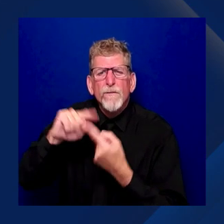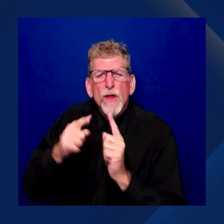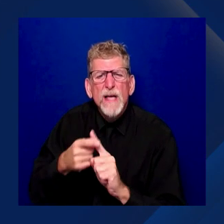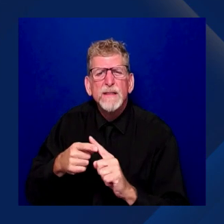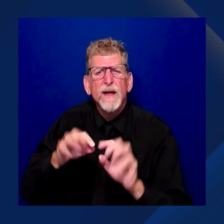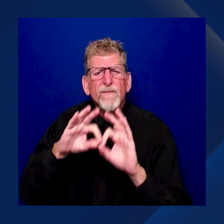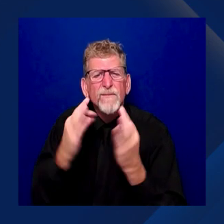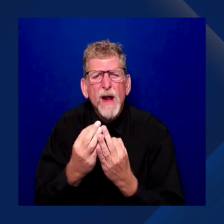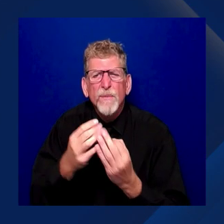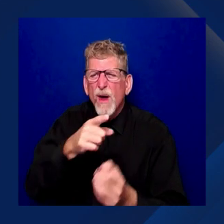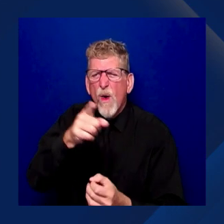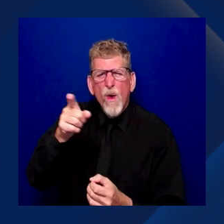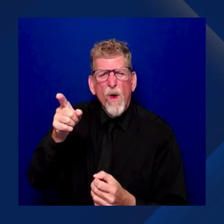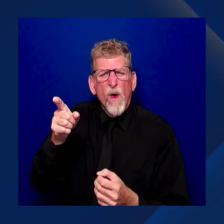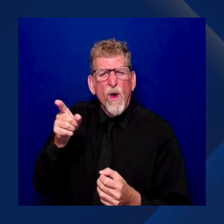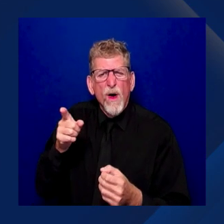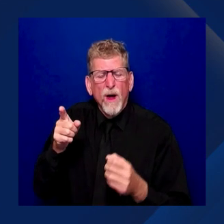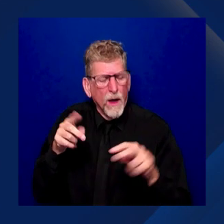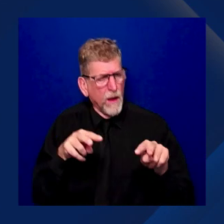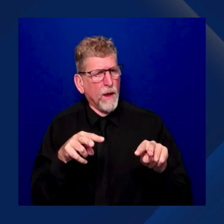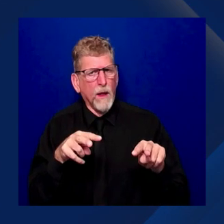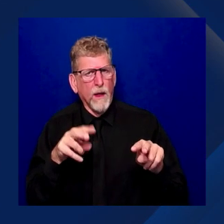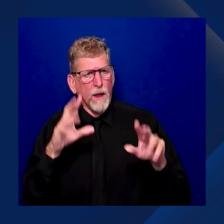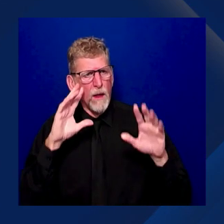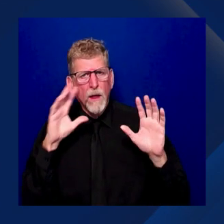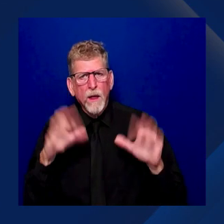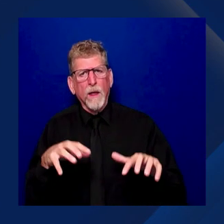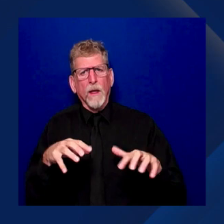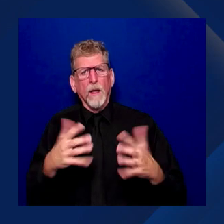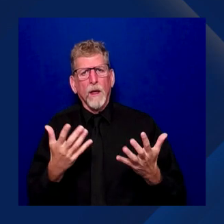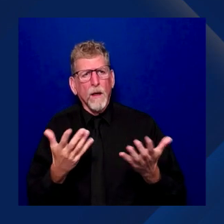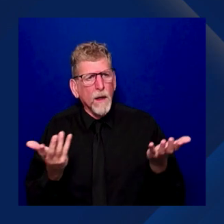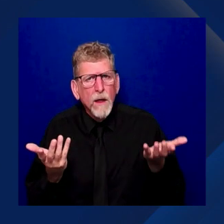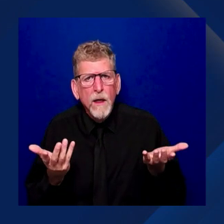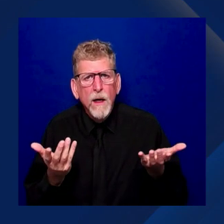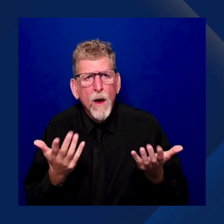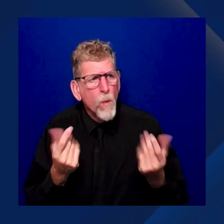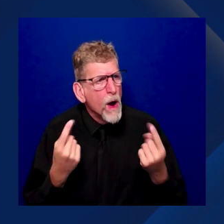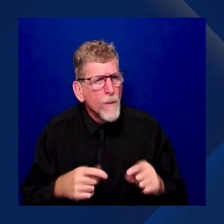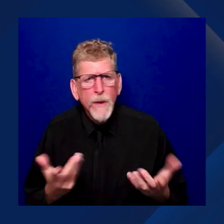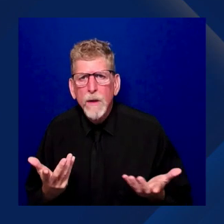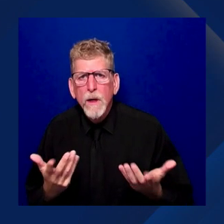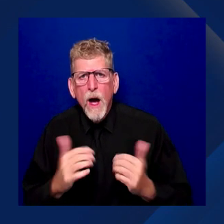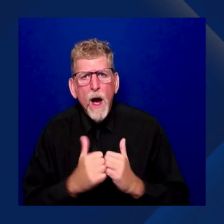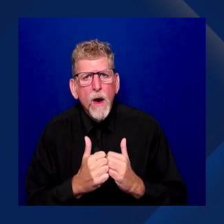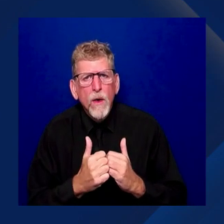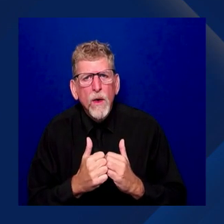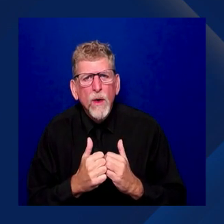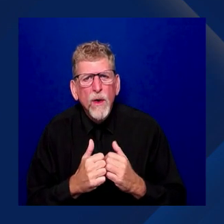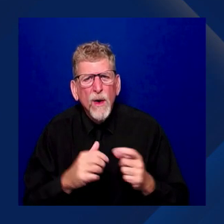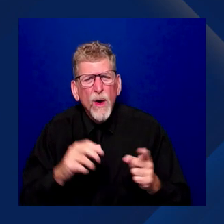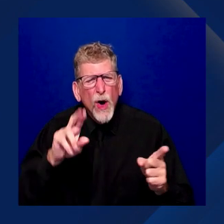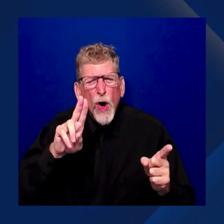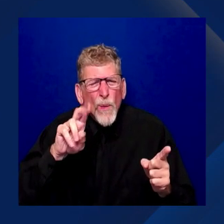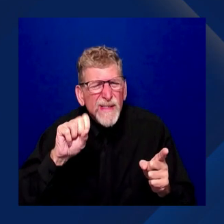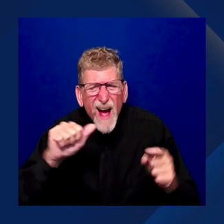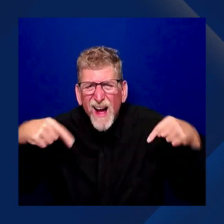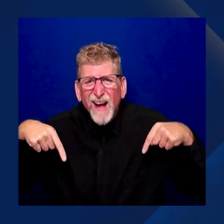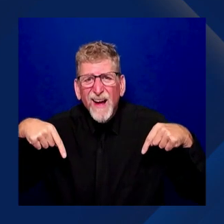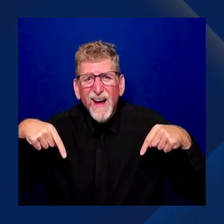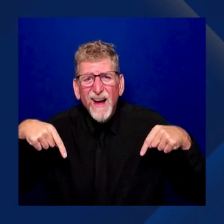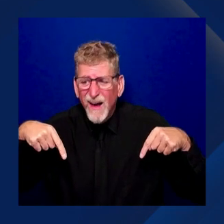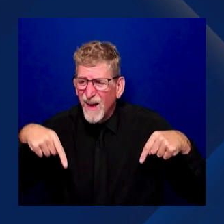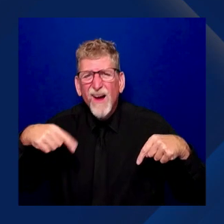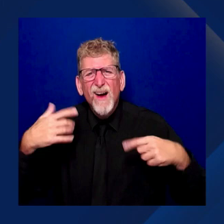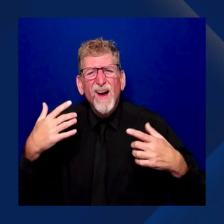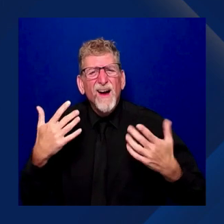happen in the United States of America with a uniformed public health service officer who had dedicated her own career to